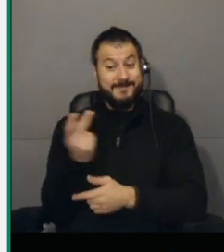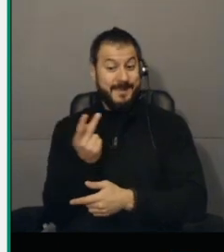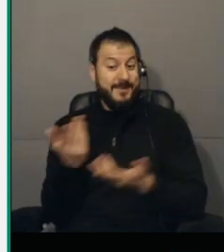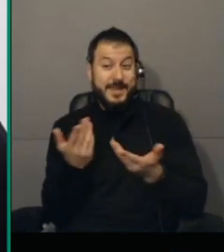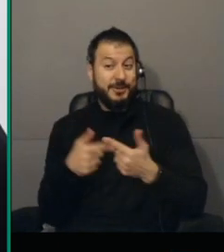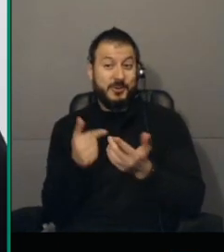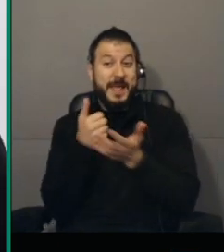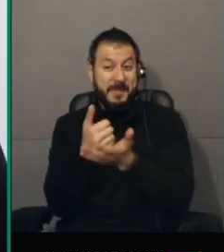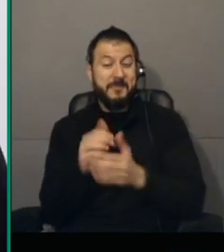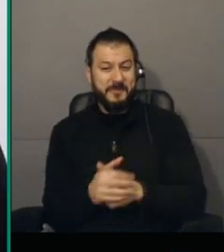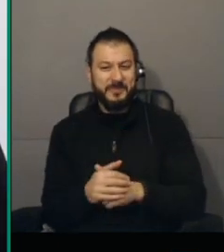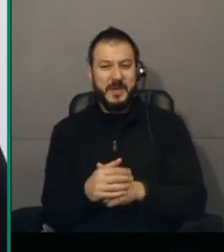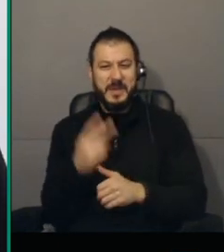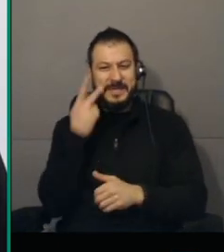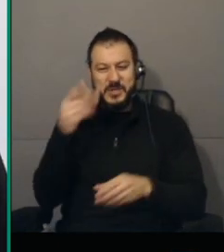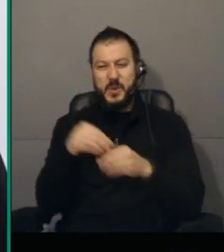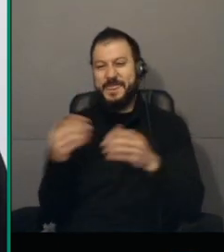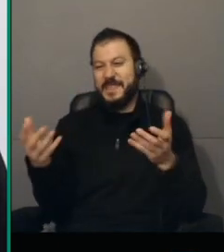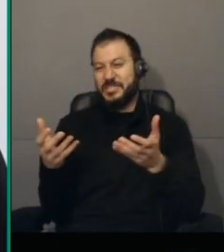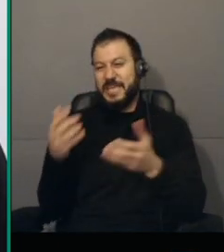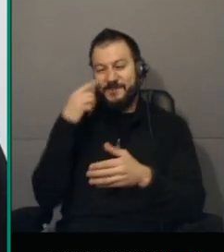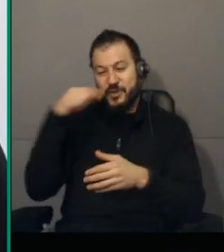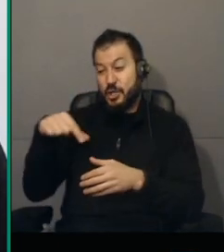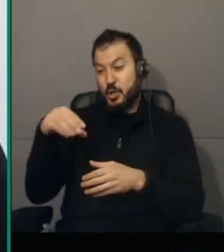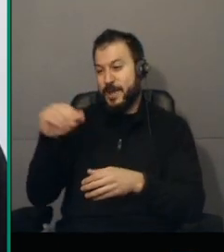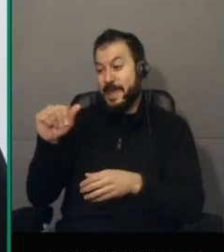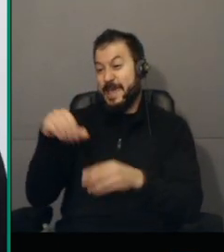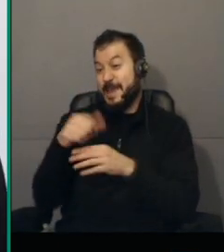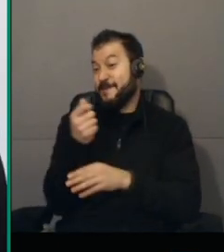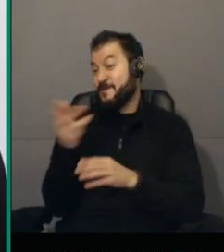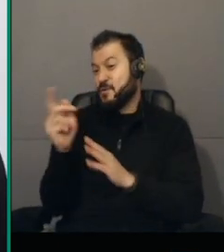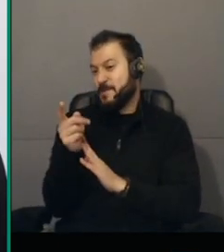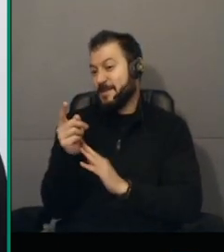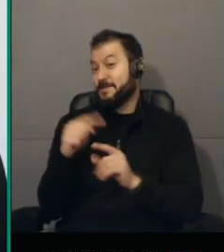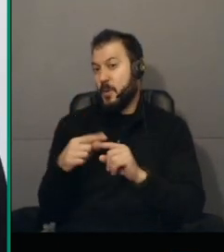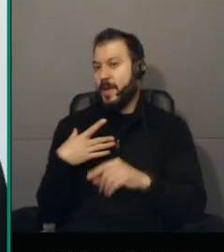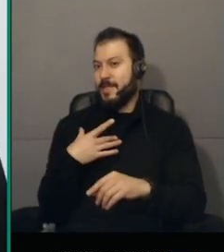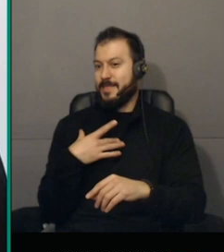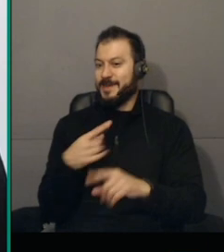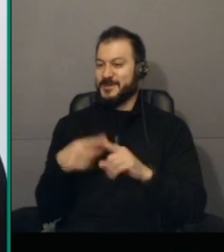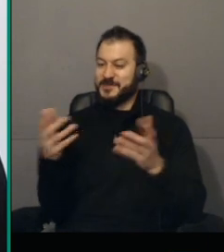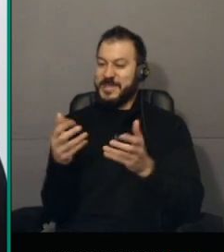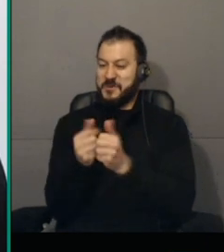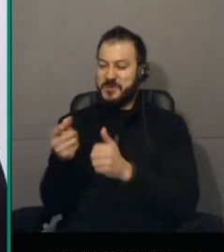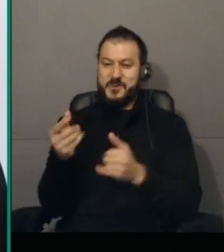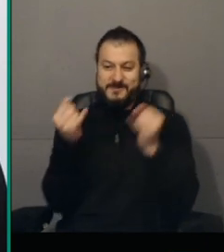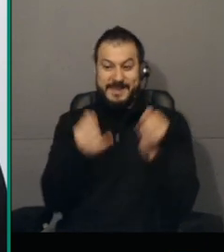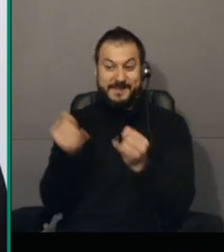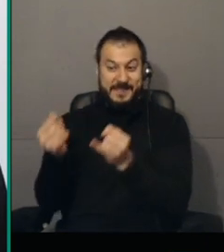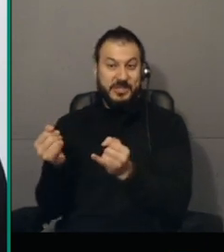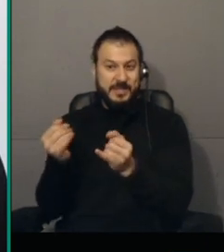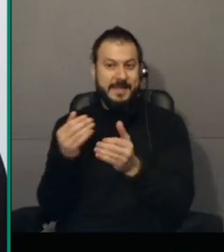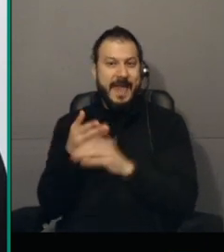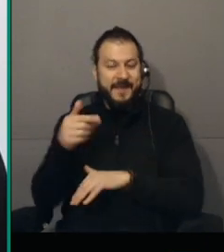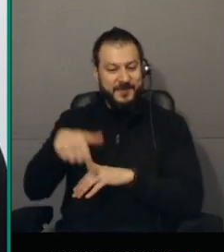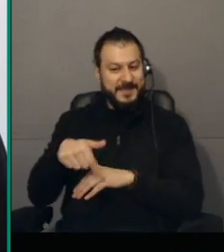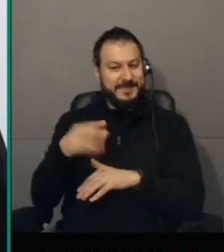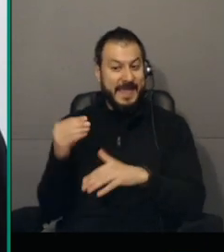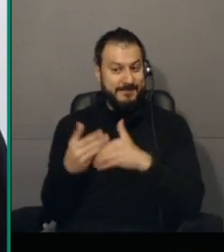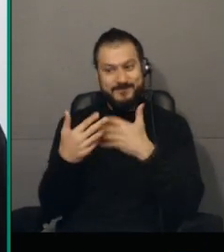help. We'll see you in the chat for Q&A in a few minutes, but we'd love to chat with you individually after the session and beyond.